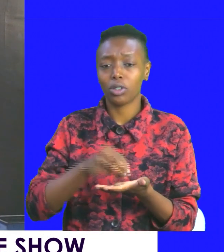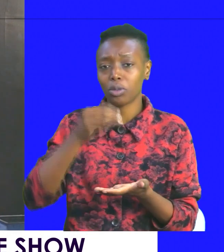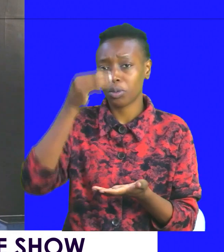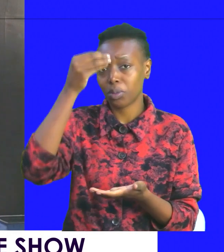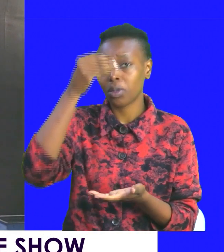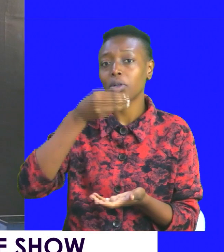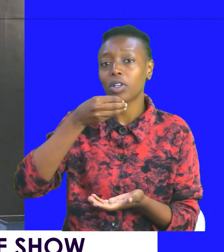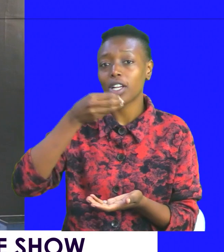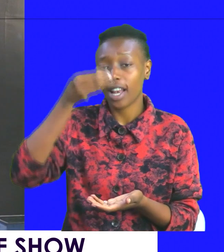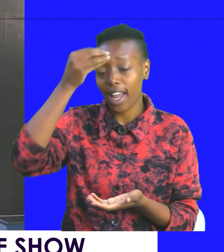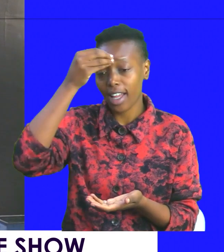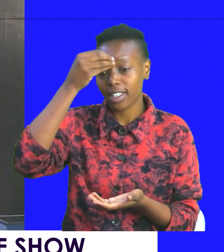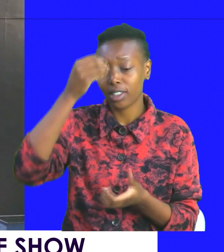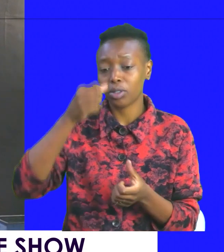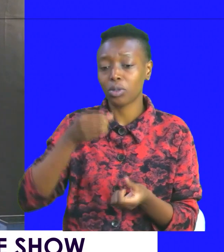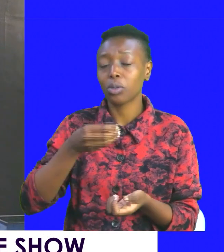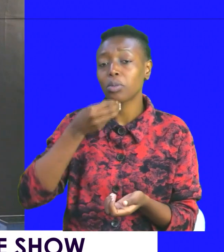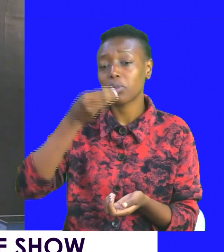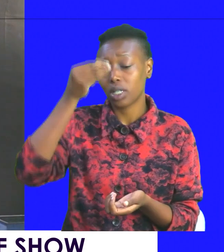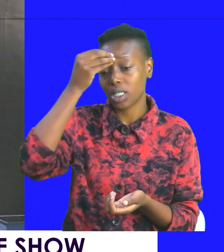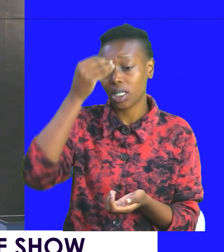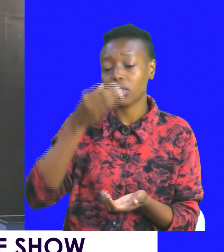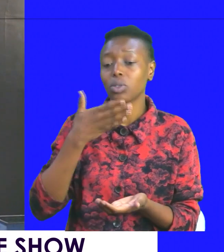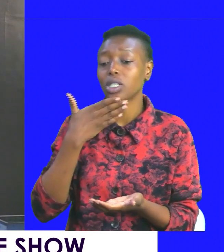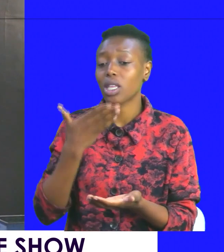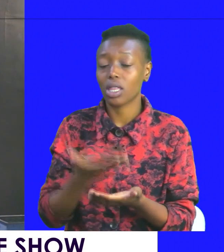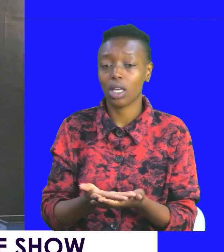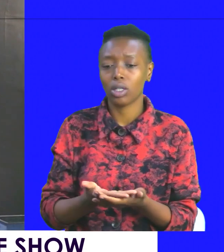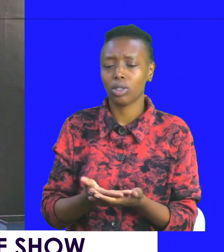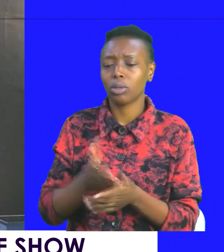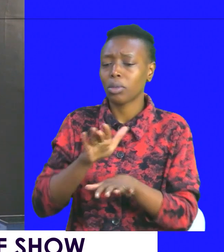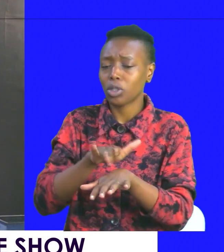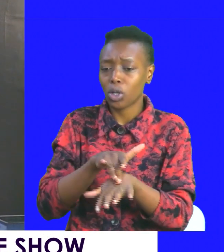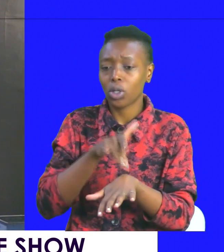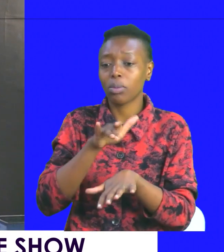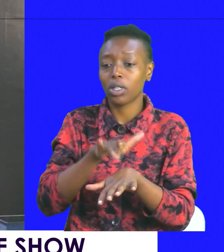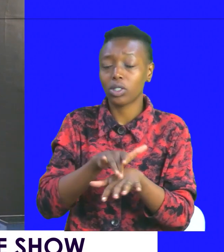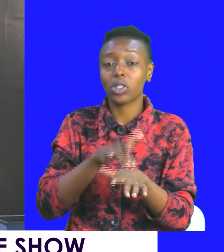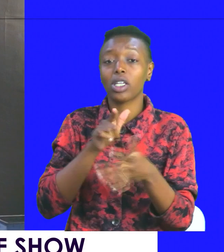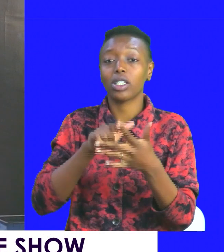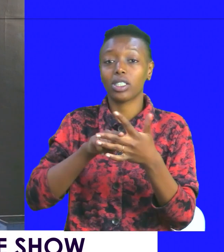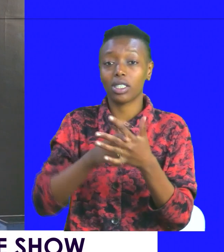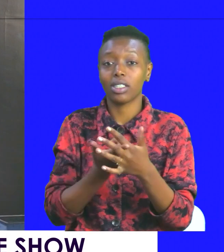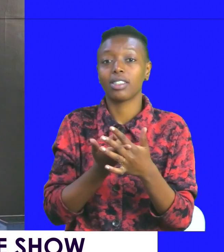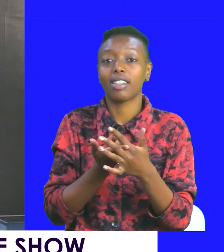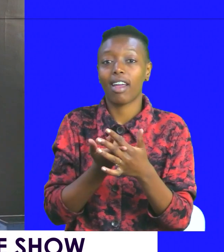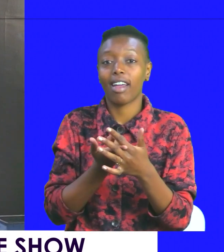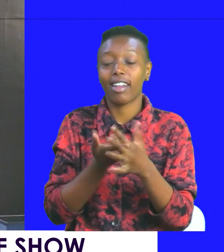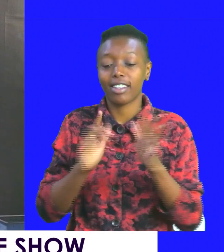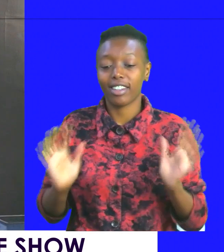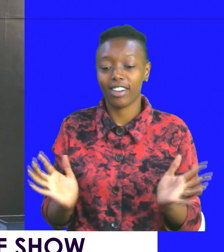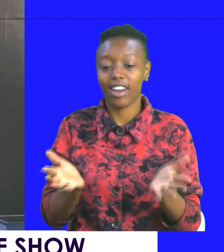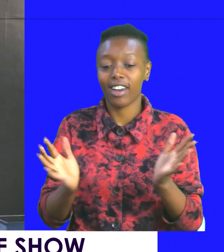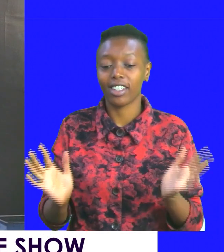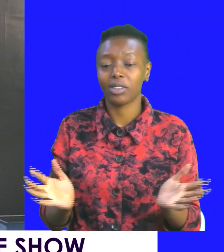them. But when you start appreciating them, slowly by slowly, it will start sinking in. Then you'll discover